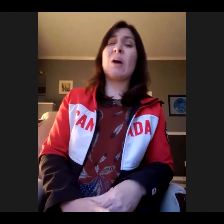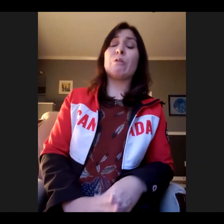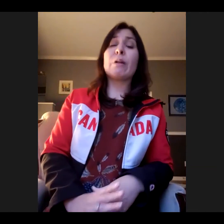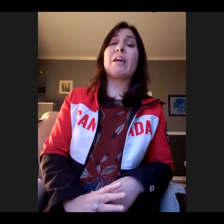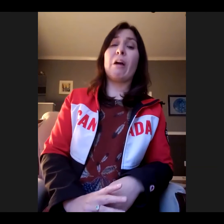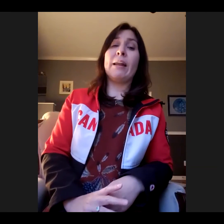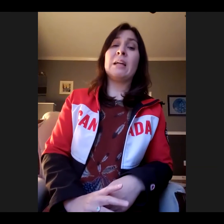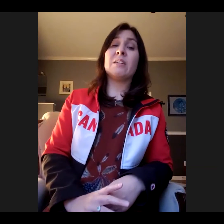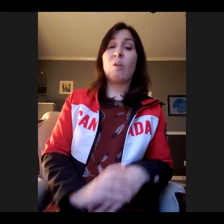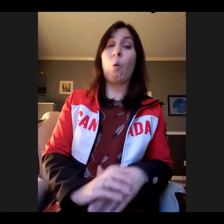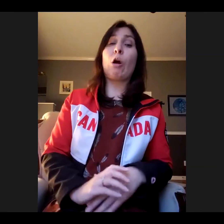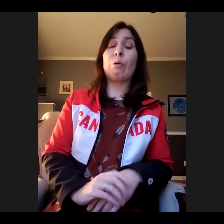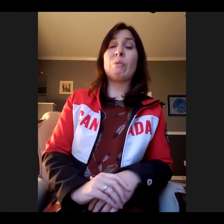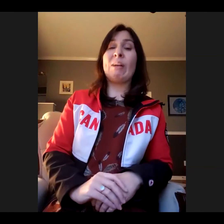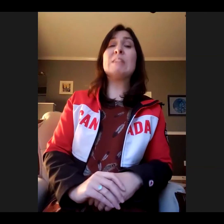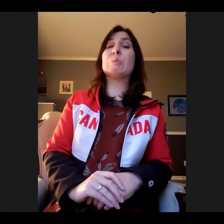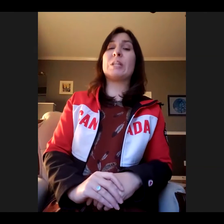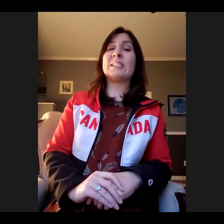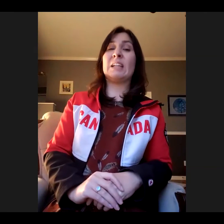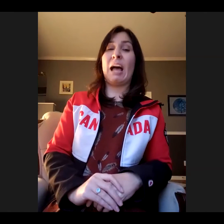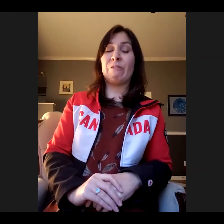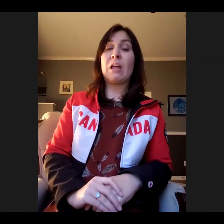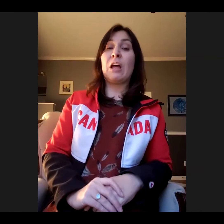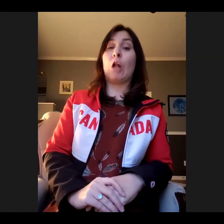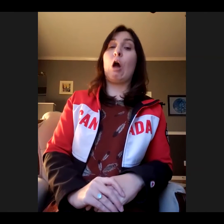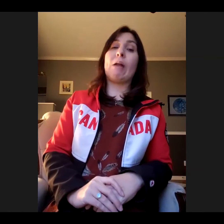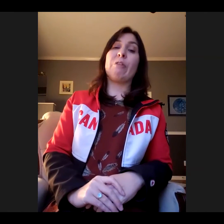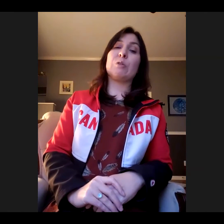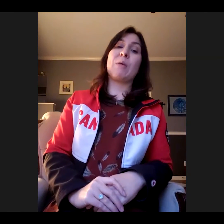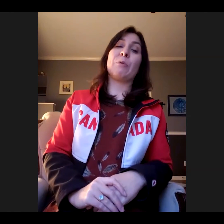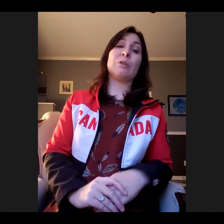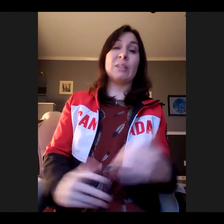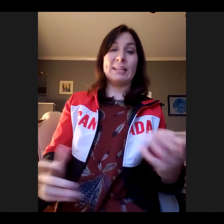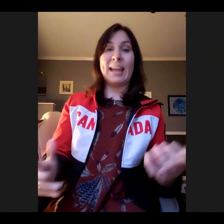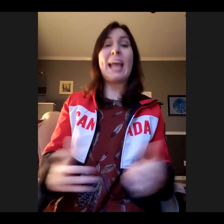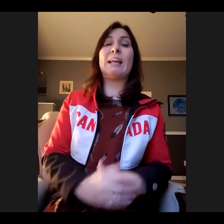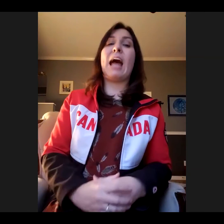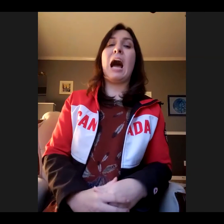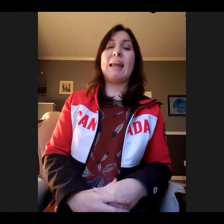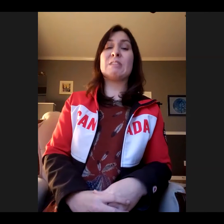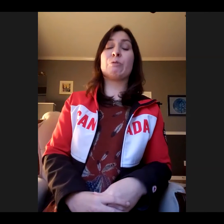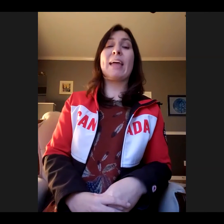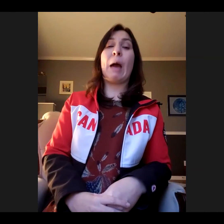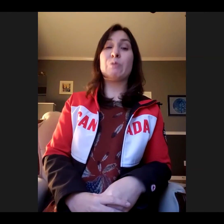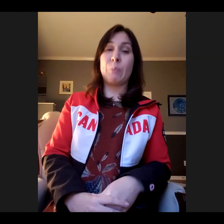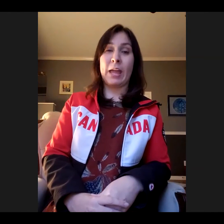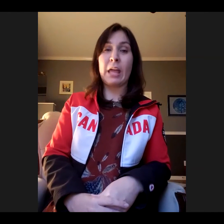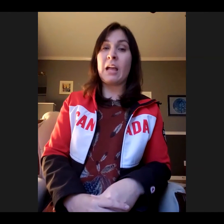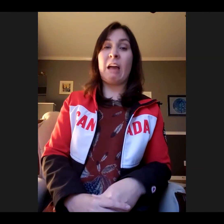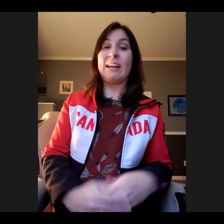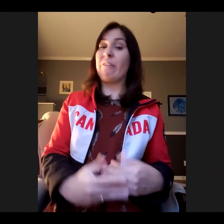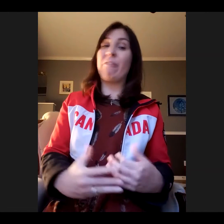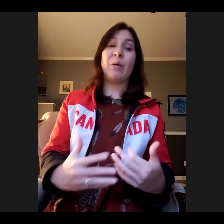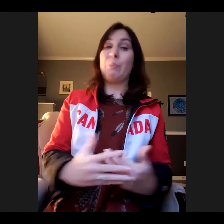So I had a really good core group of friends, which I still have a lot of those people to this day. And that's really helped me